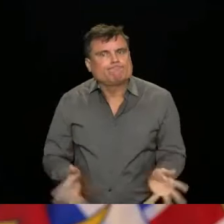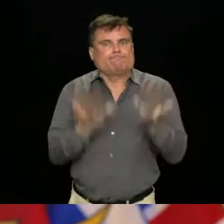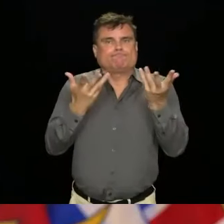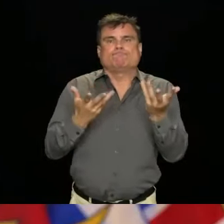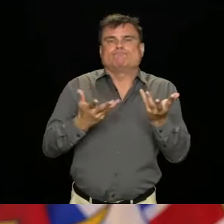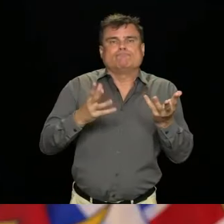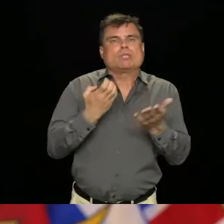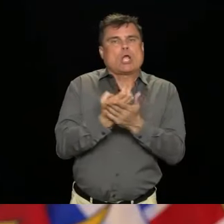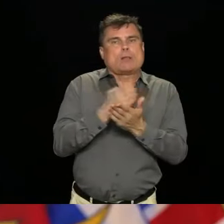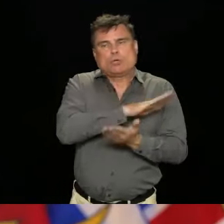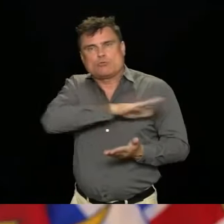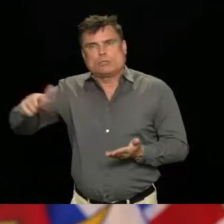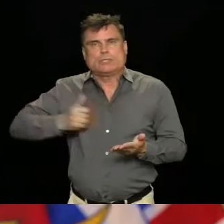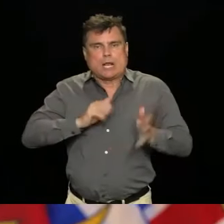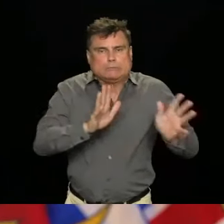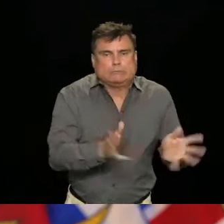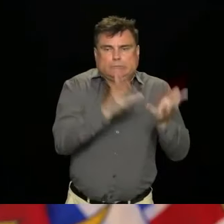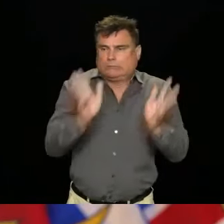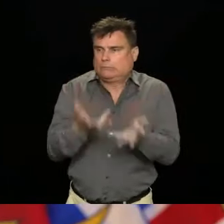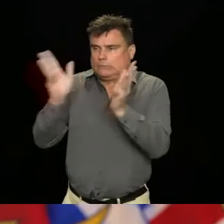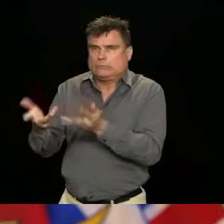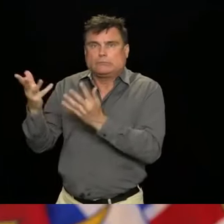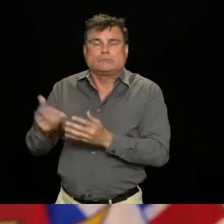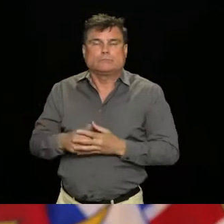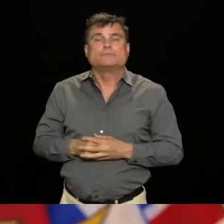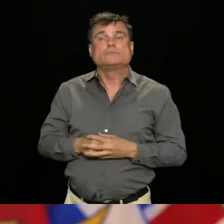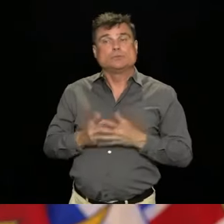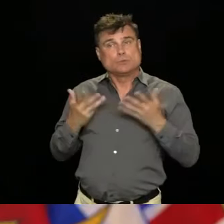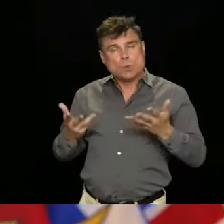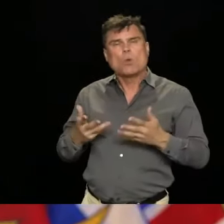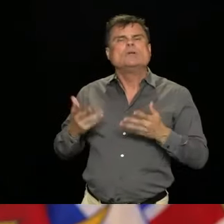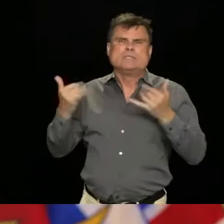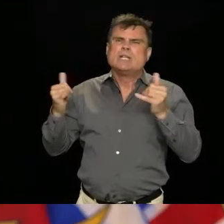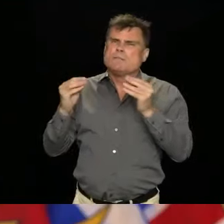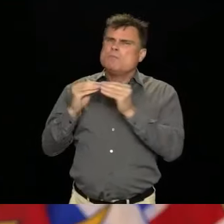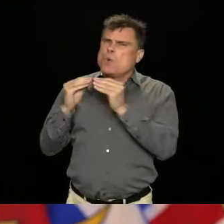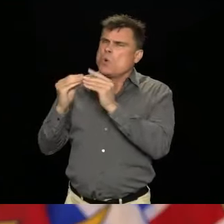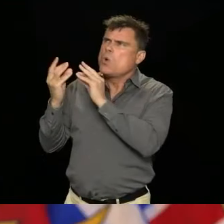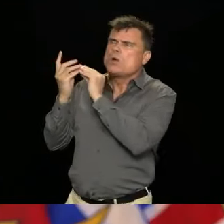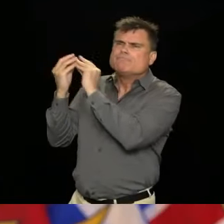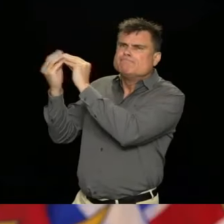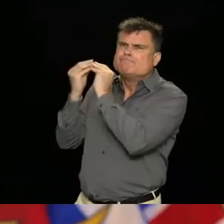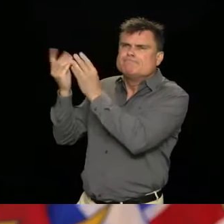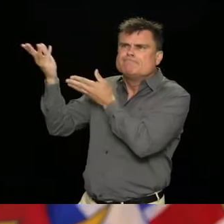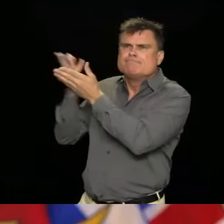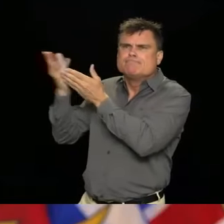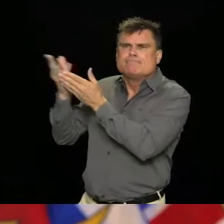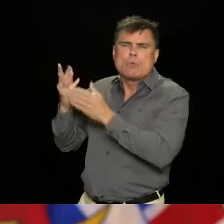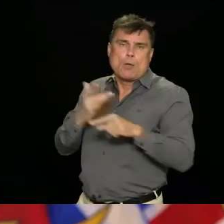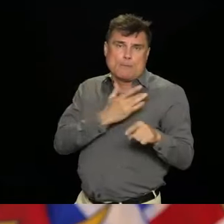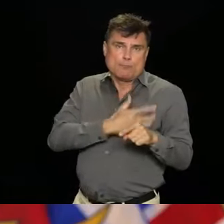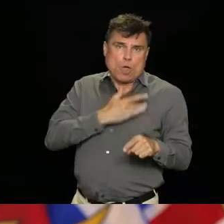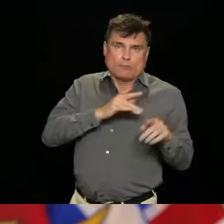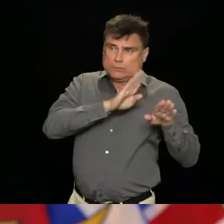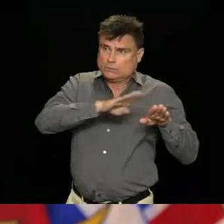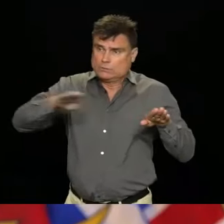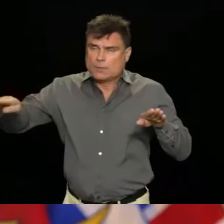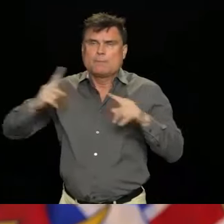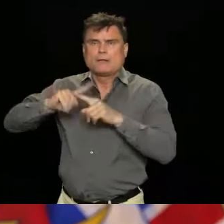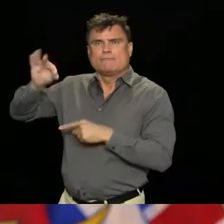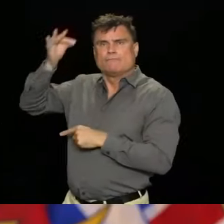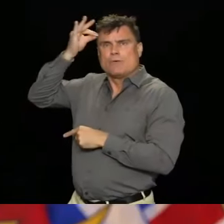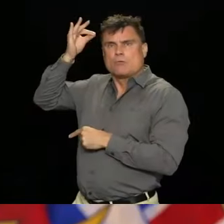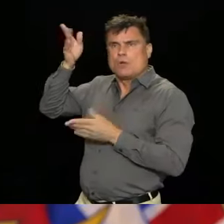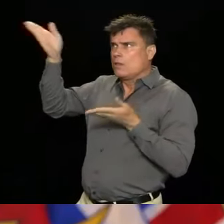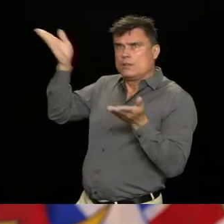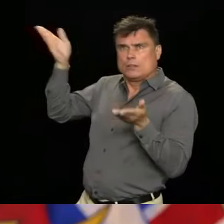economically. Will be subject to negotiation between federal and provincial governments. Have you been given any indication of